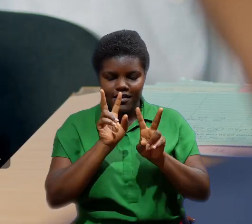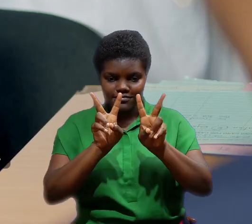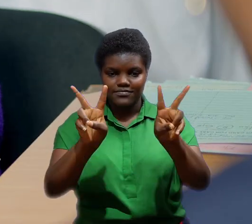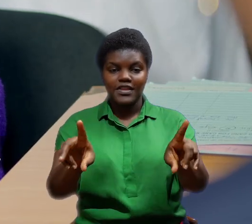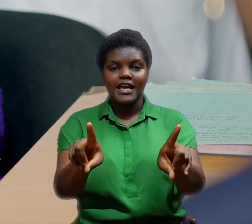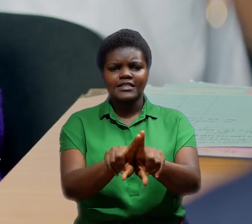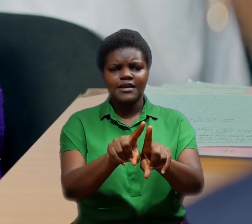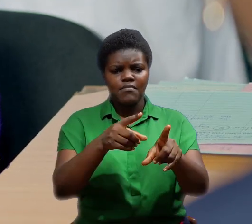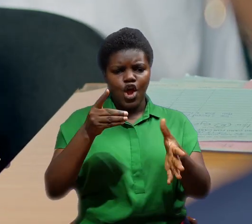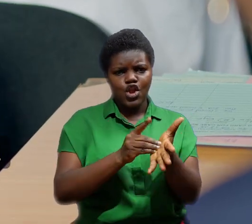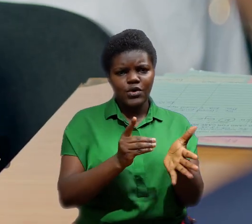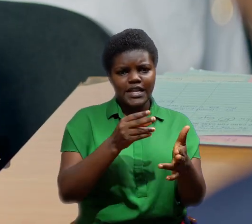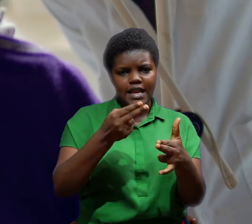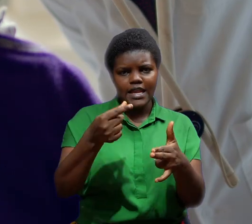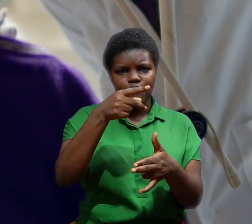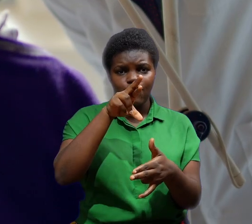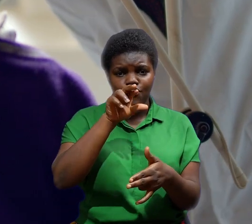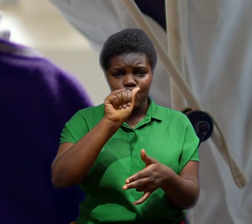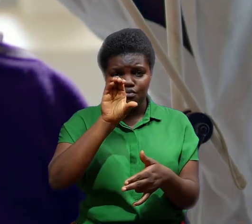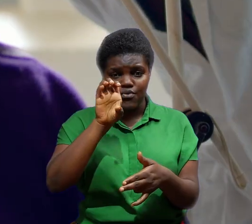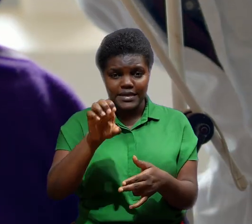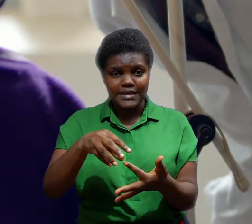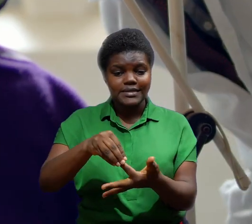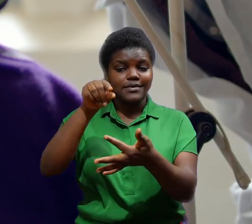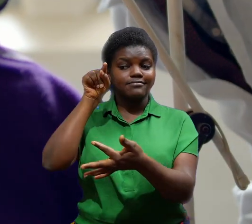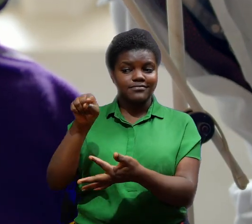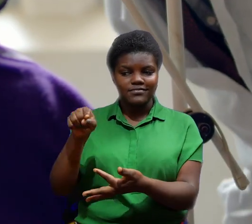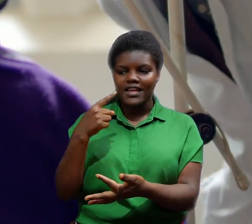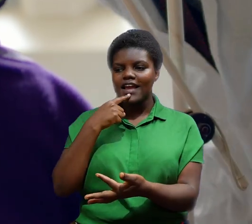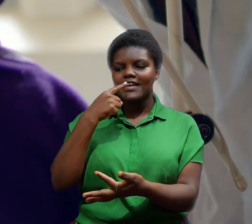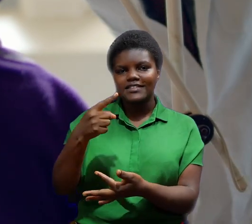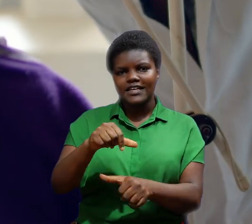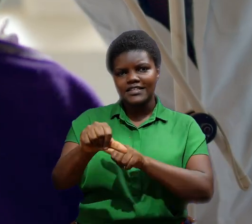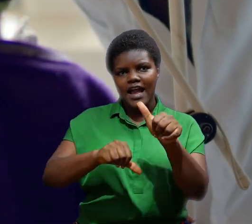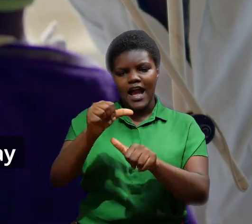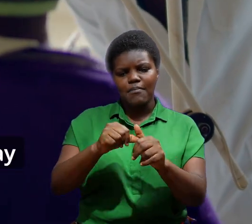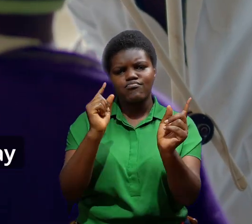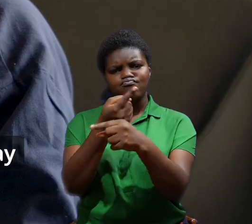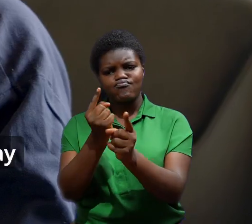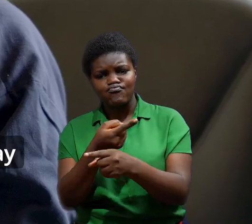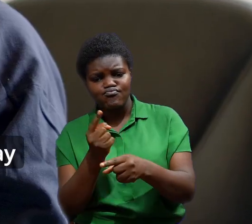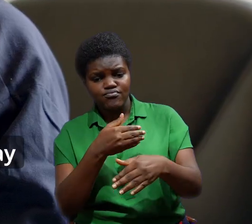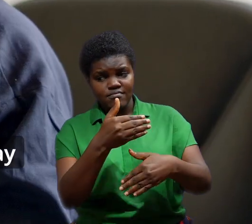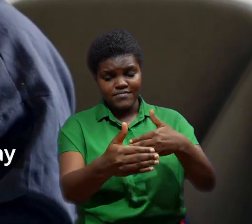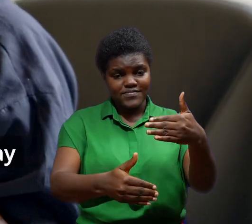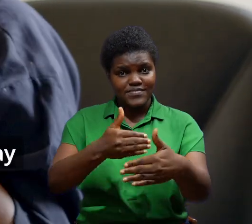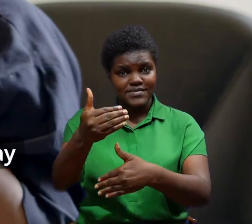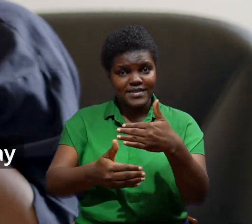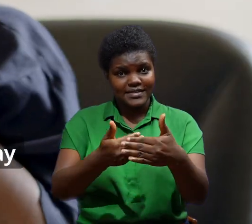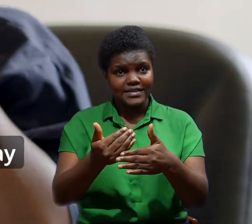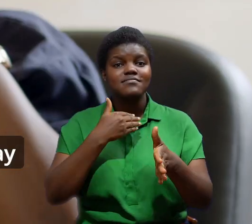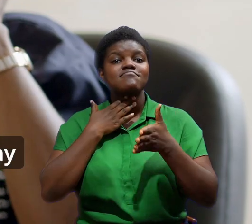child's eyesight. Dr. Grace, an eye specialist, provides insights into